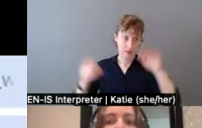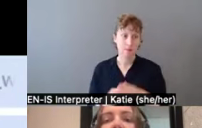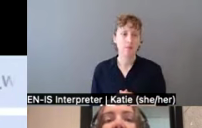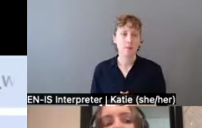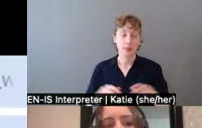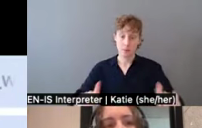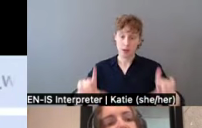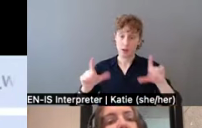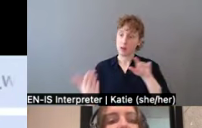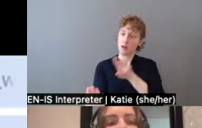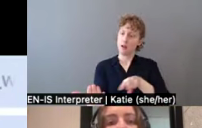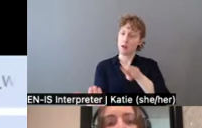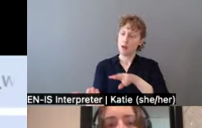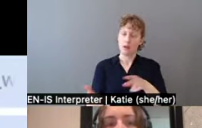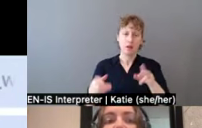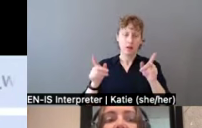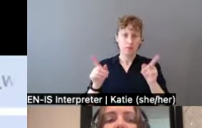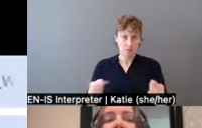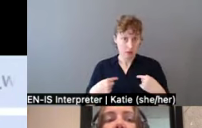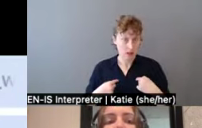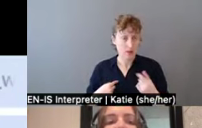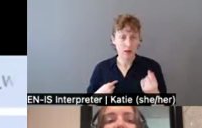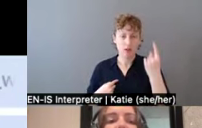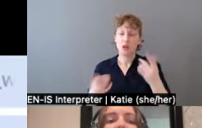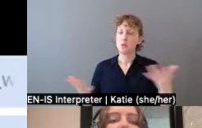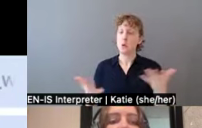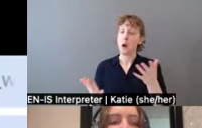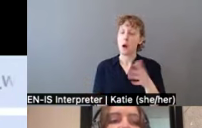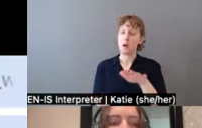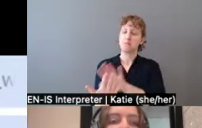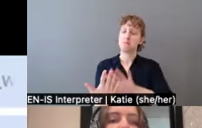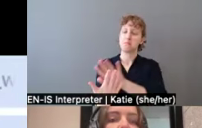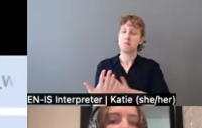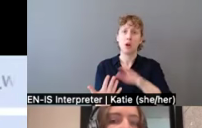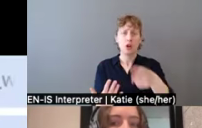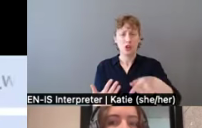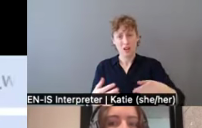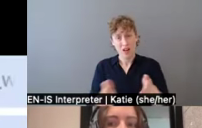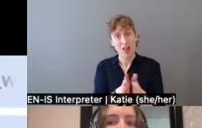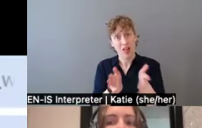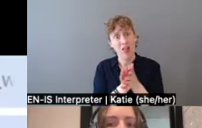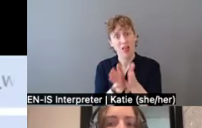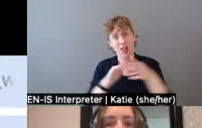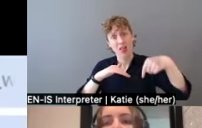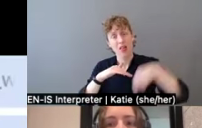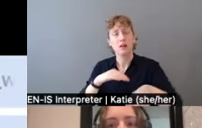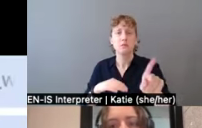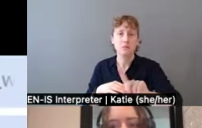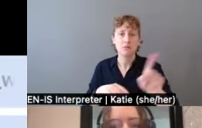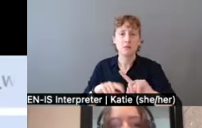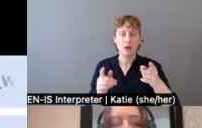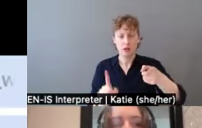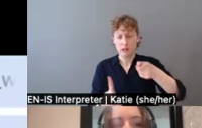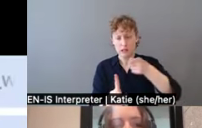is about, but it's a summary, so you don't have to go really detailed, but give like a concise overview of what your project will be about during those